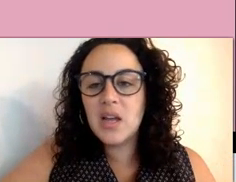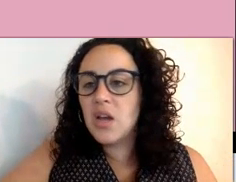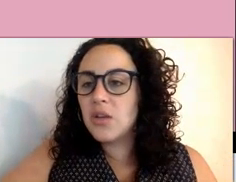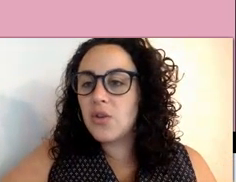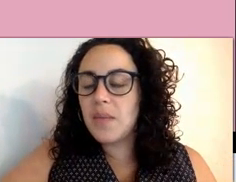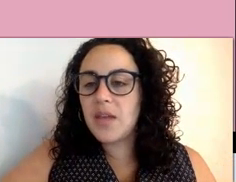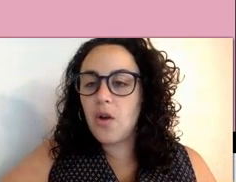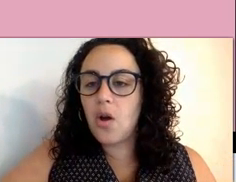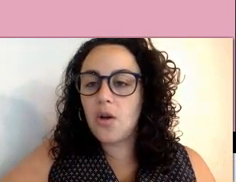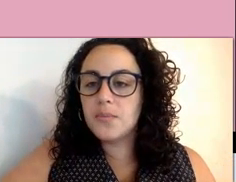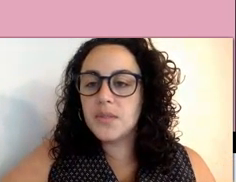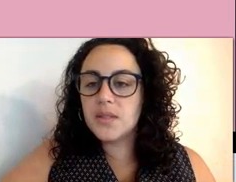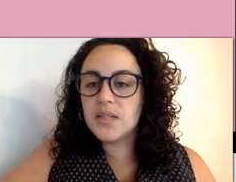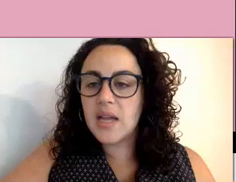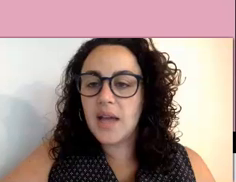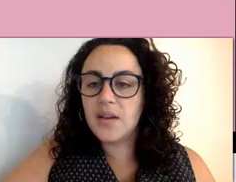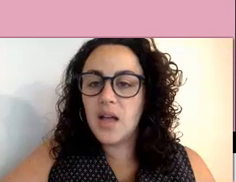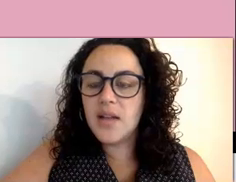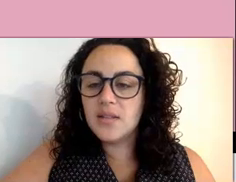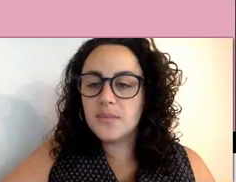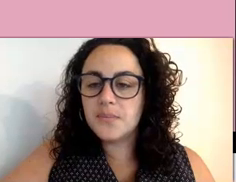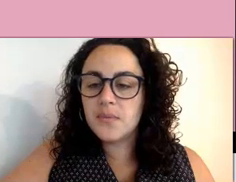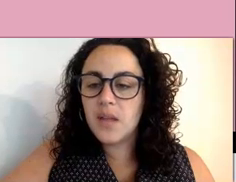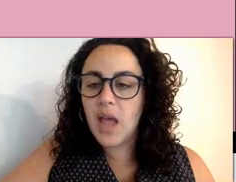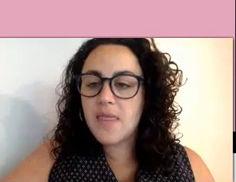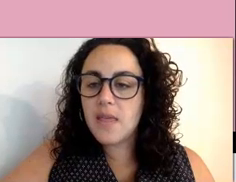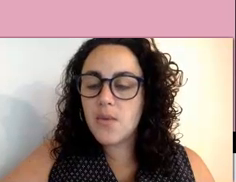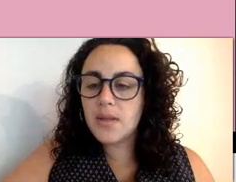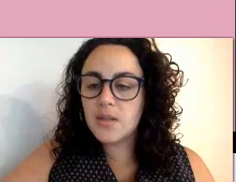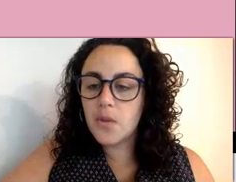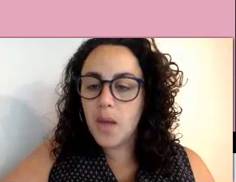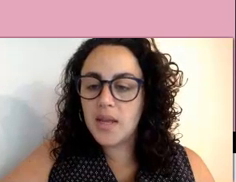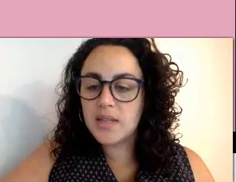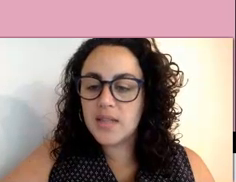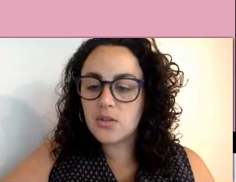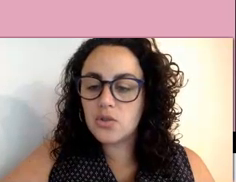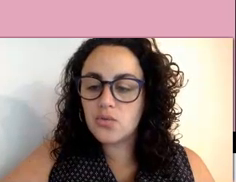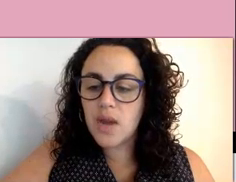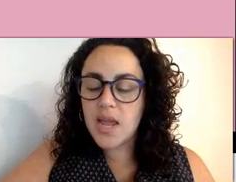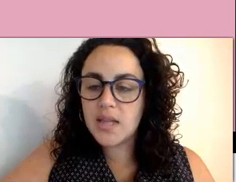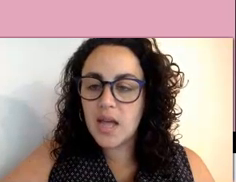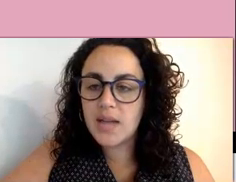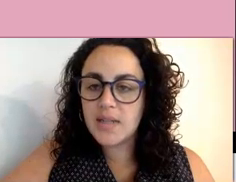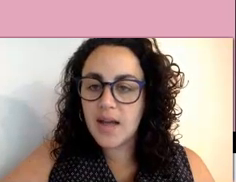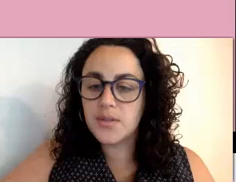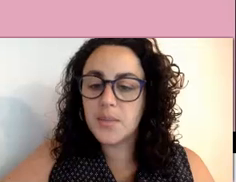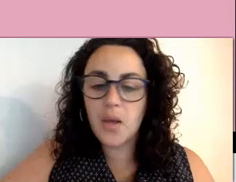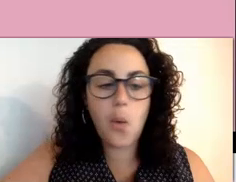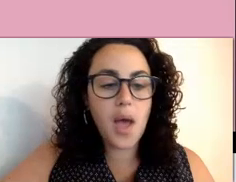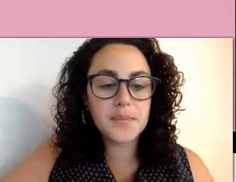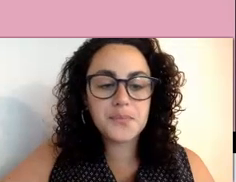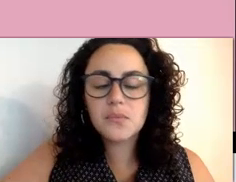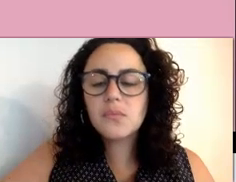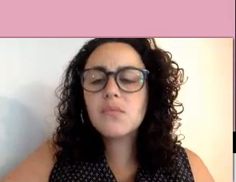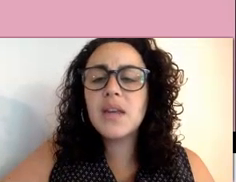it. You can make your arms the diagonal lines, and then the rest of your body is that straight line down to make a